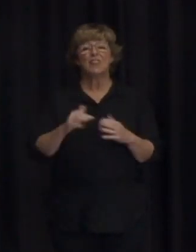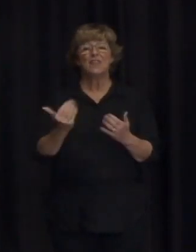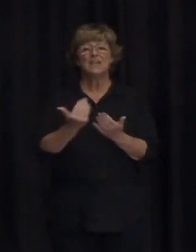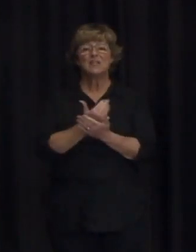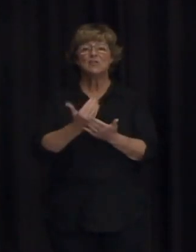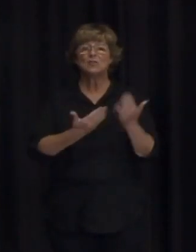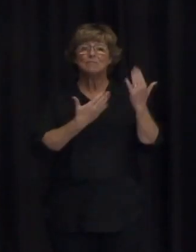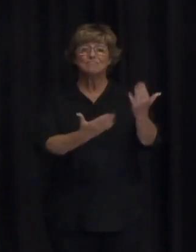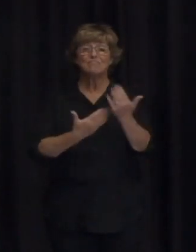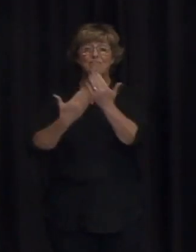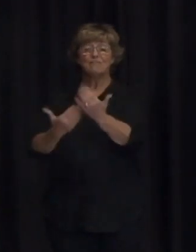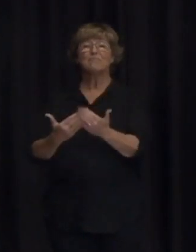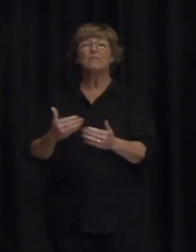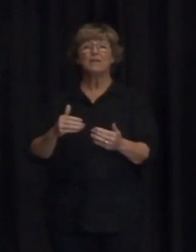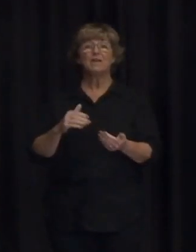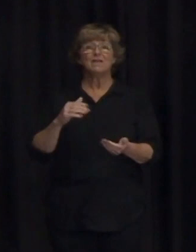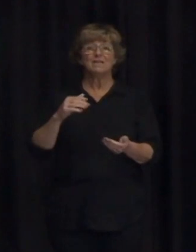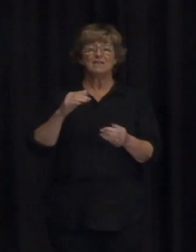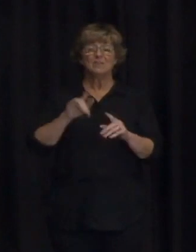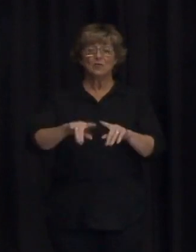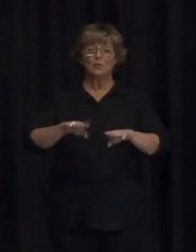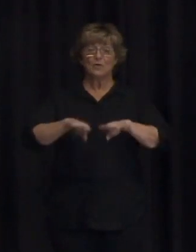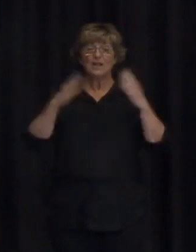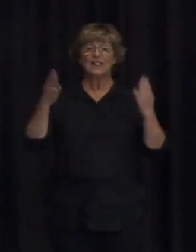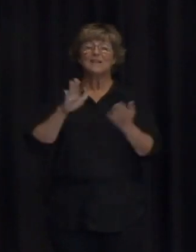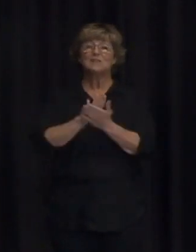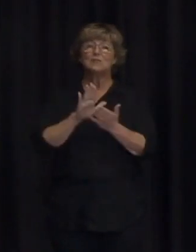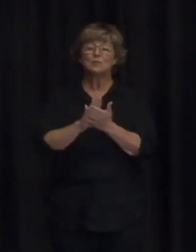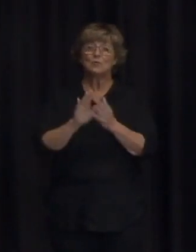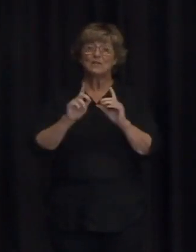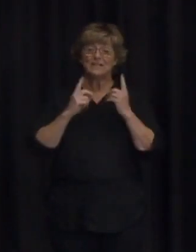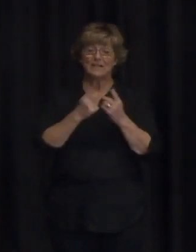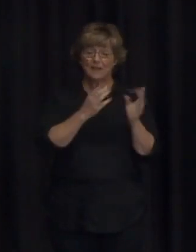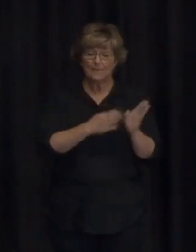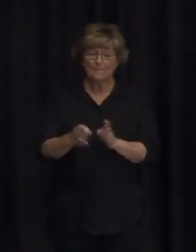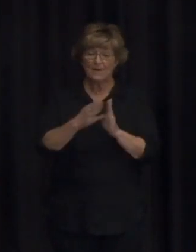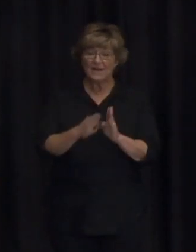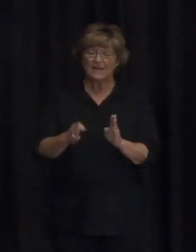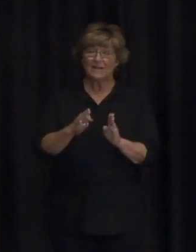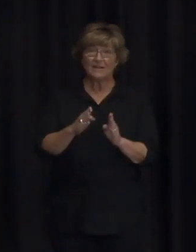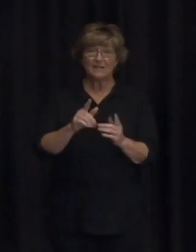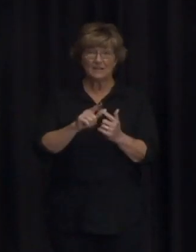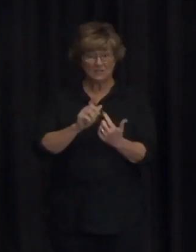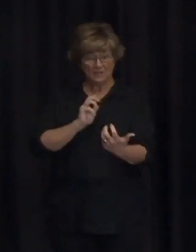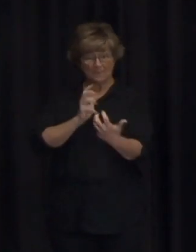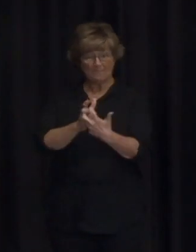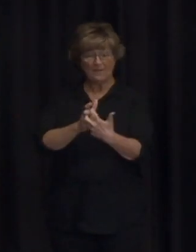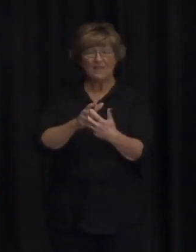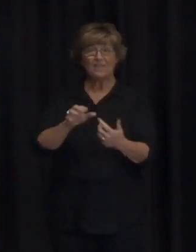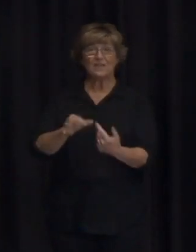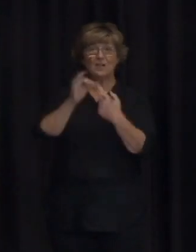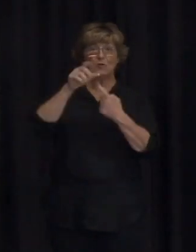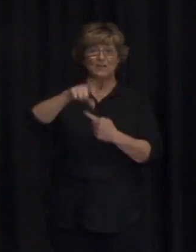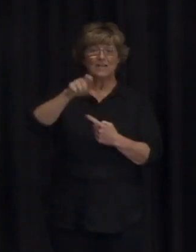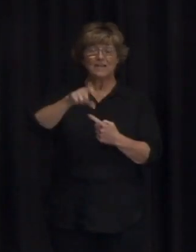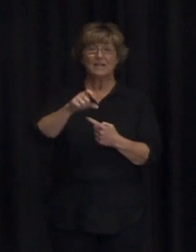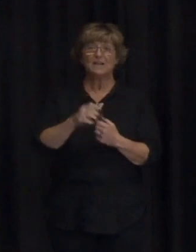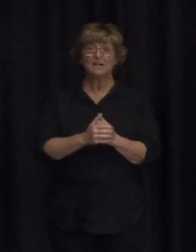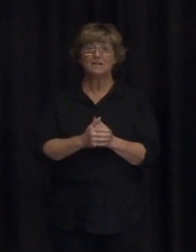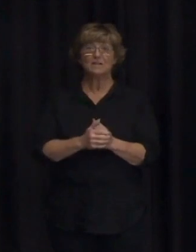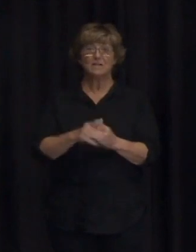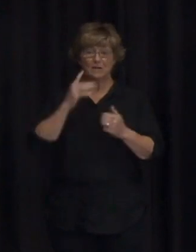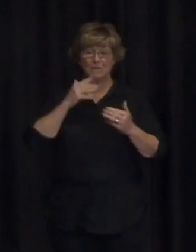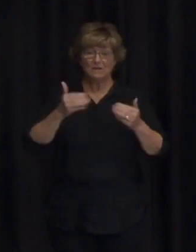local control and will allow school districts to develop their own plans designed to meet their unique needs and will incentivize them to